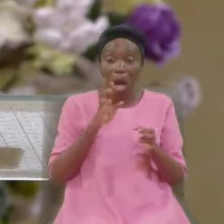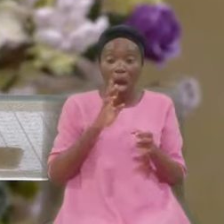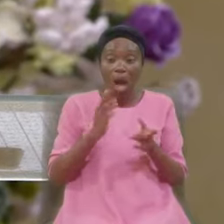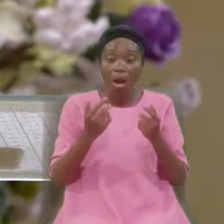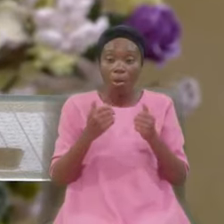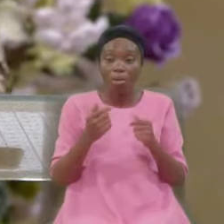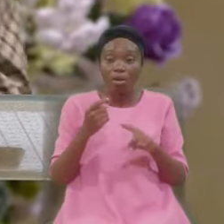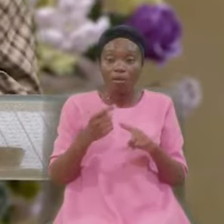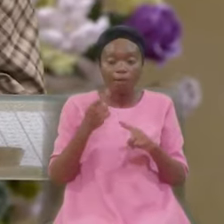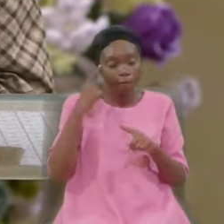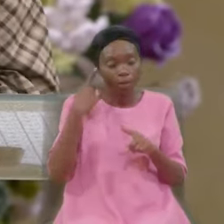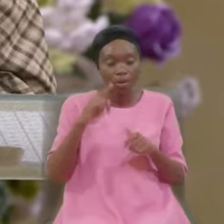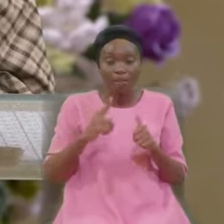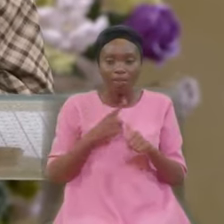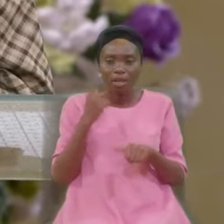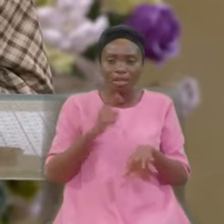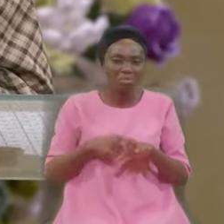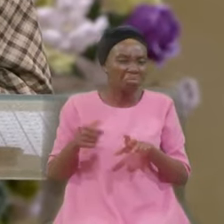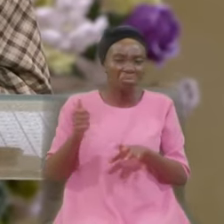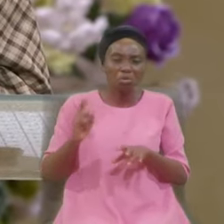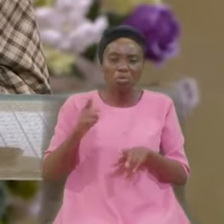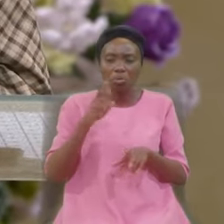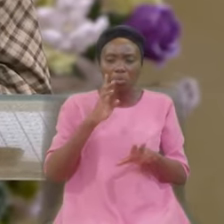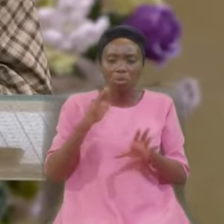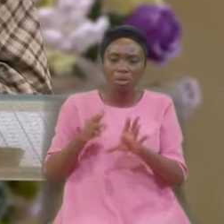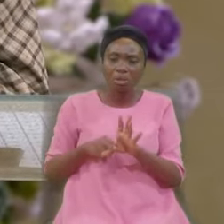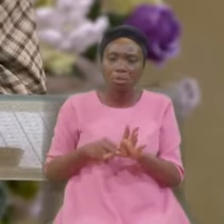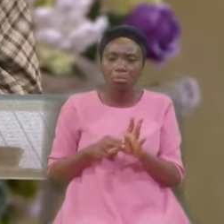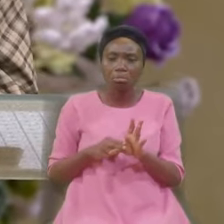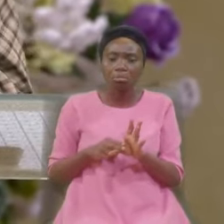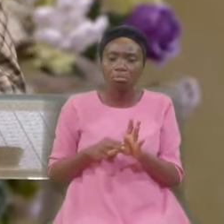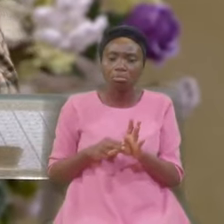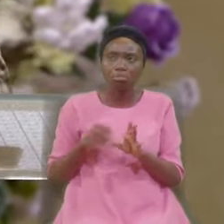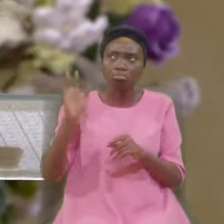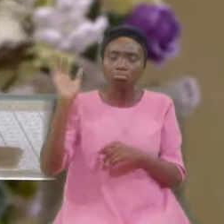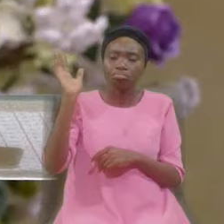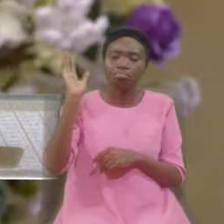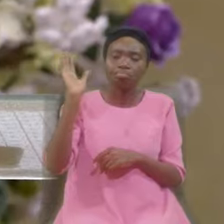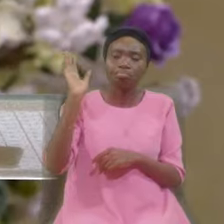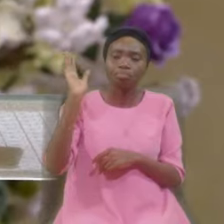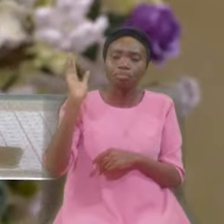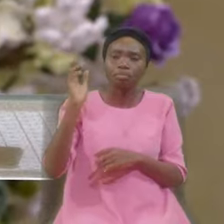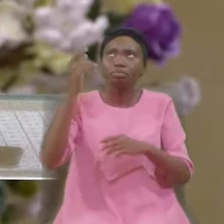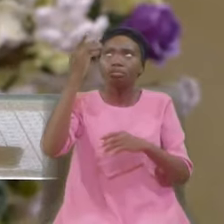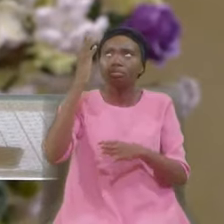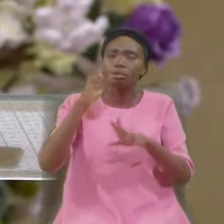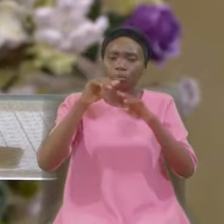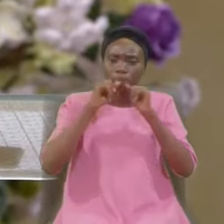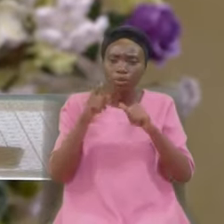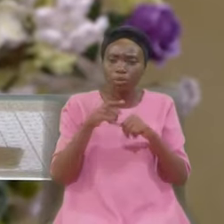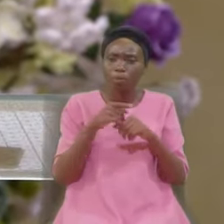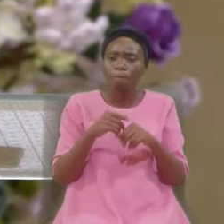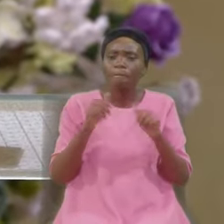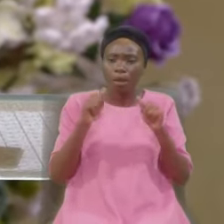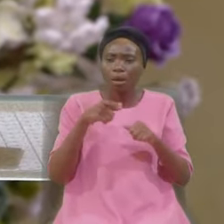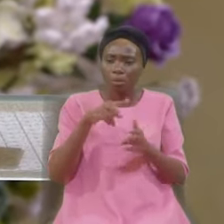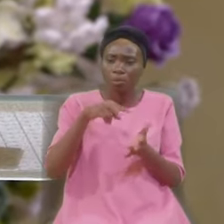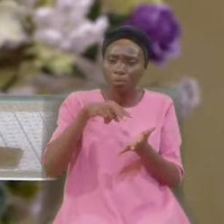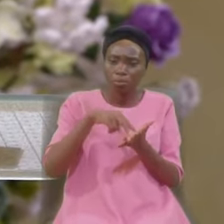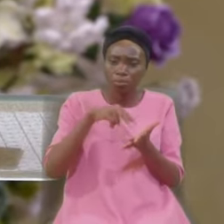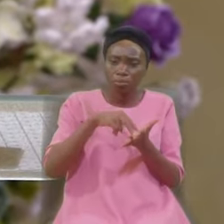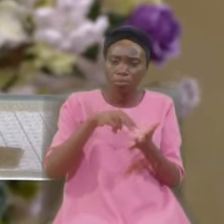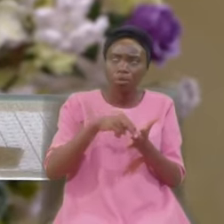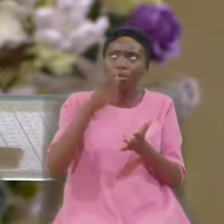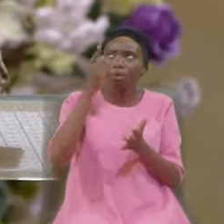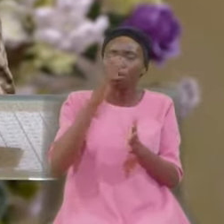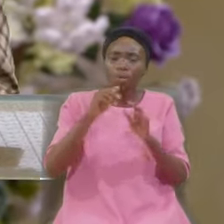anywhere you are seated, could you please raise your hands? You are coming for the first time. God bless you. Can you stand up? God bless you.